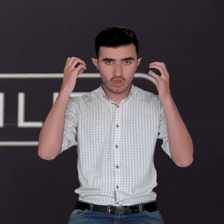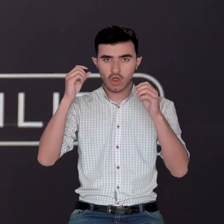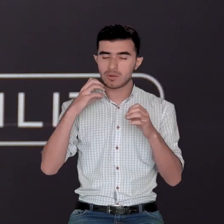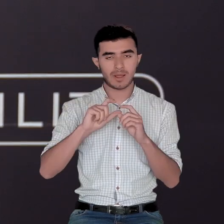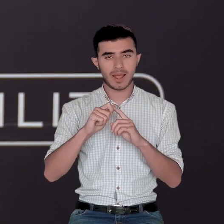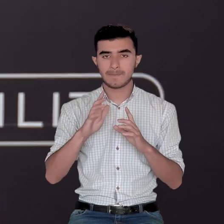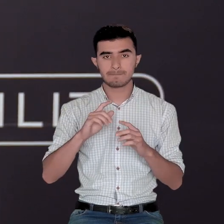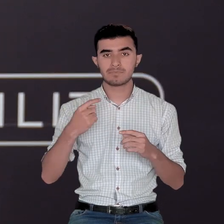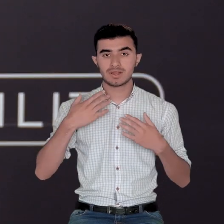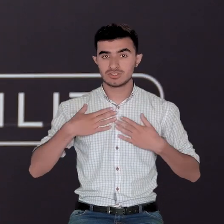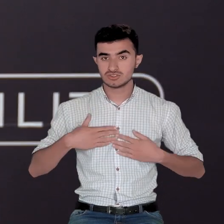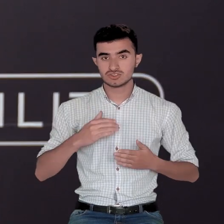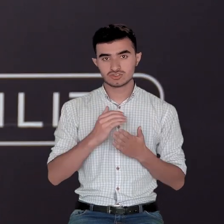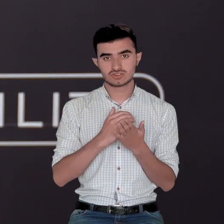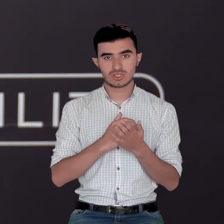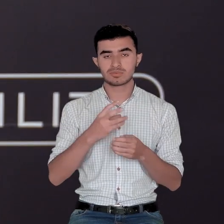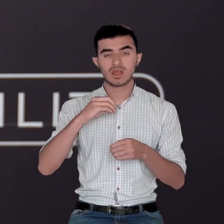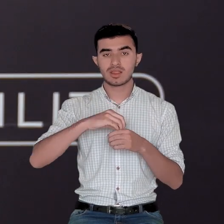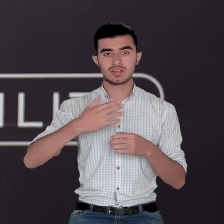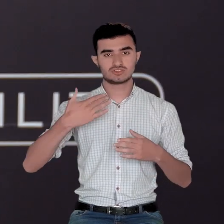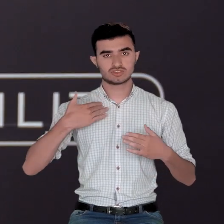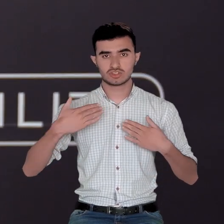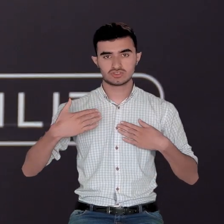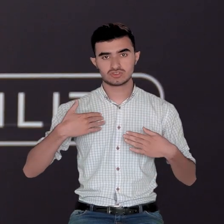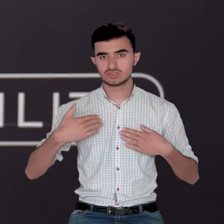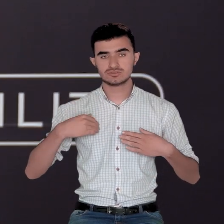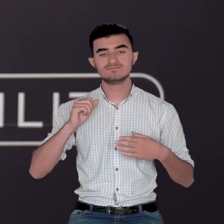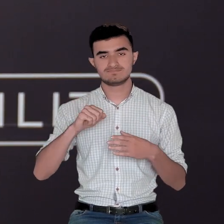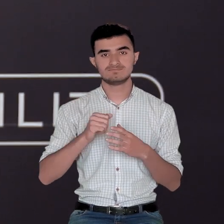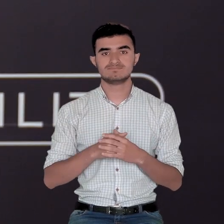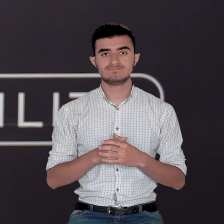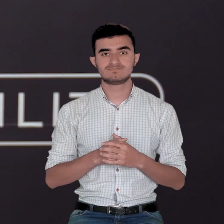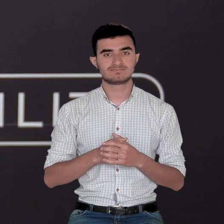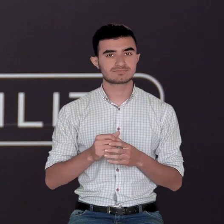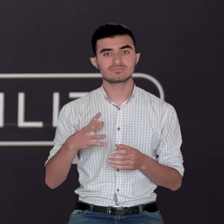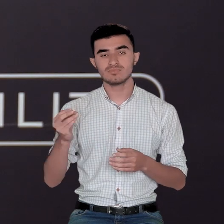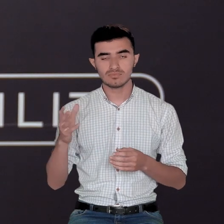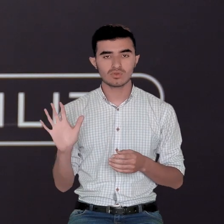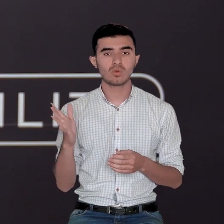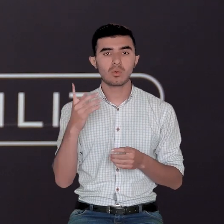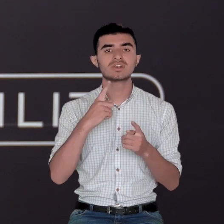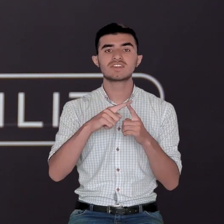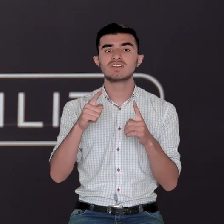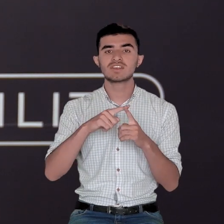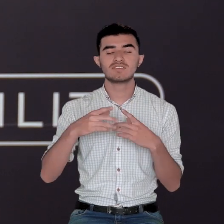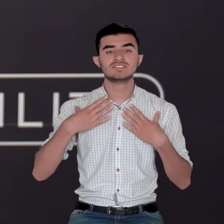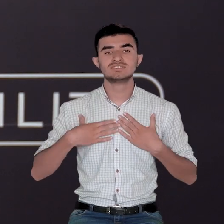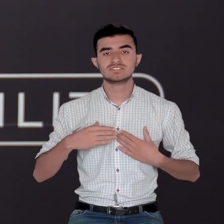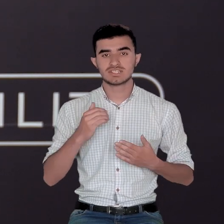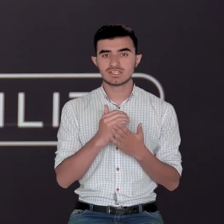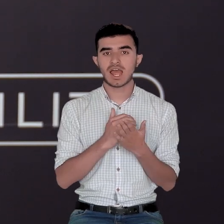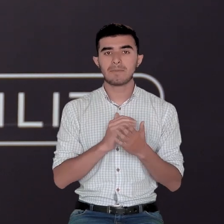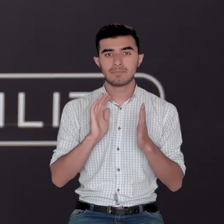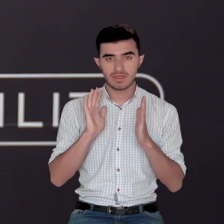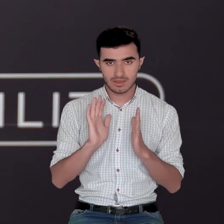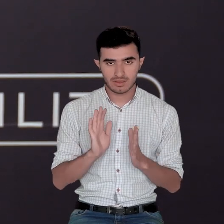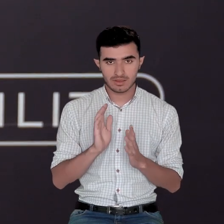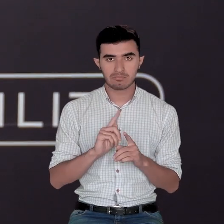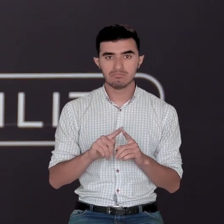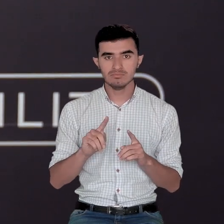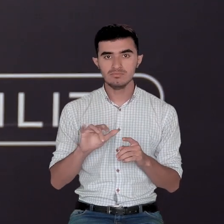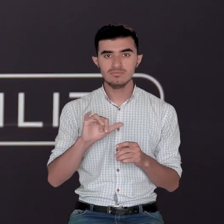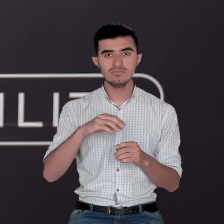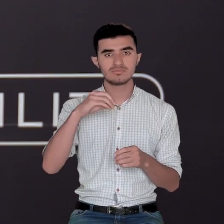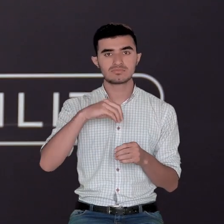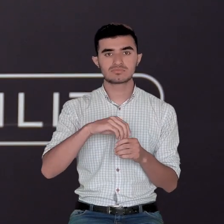fix the problems physically. We go, and it's a touch-based therapy. And there are other therapies like this, but